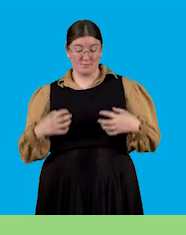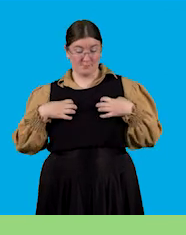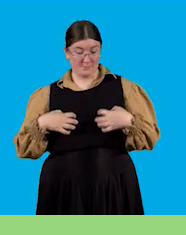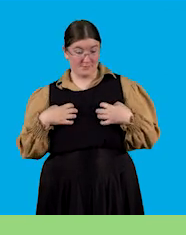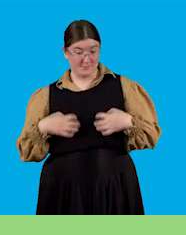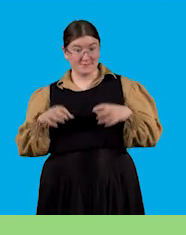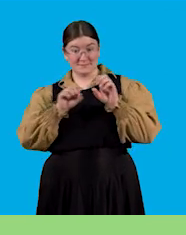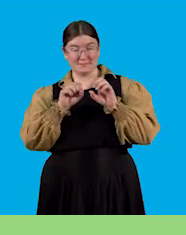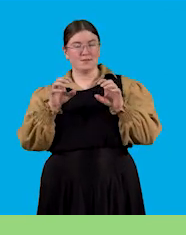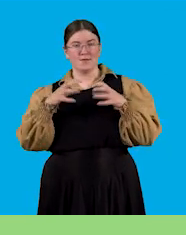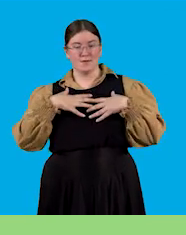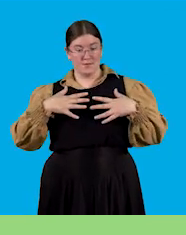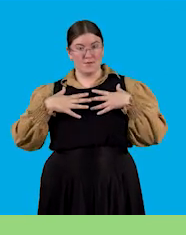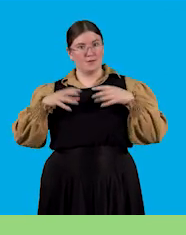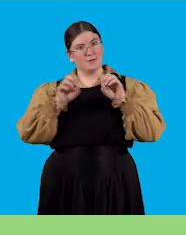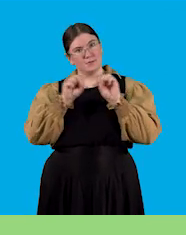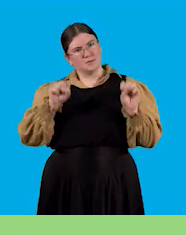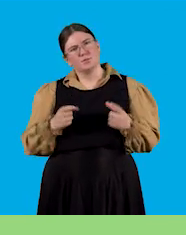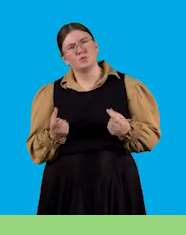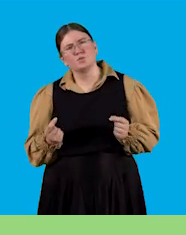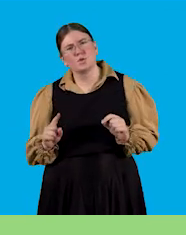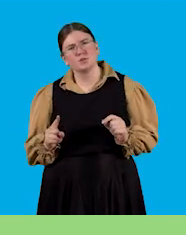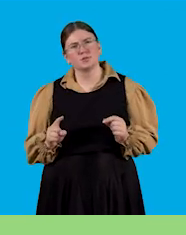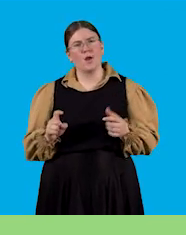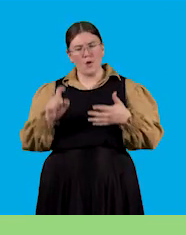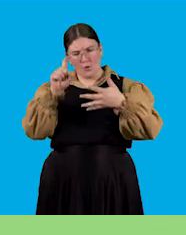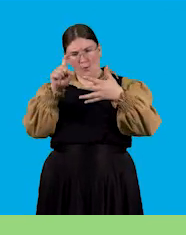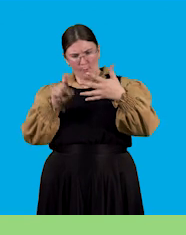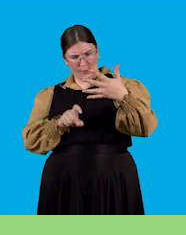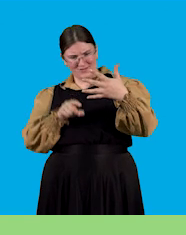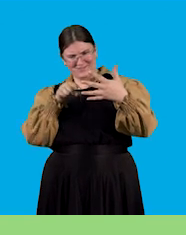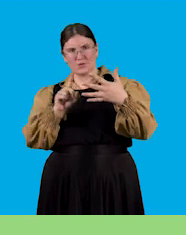explain the functions, list the components of the respiratory system,